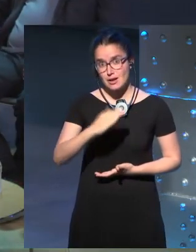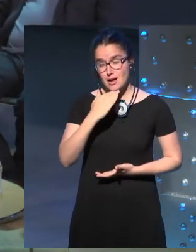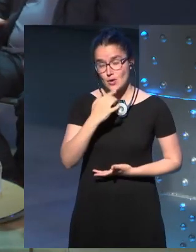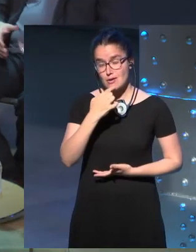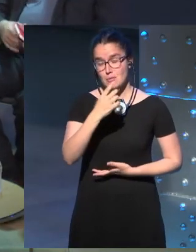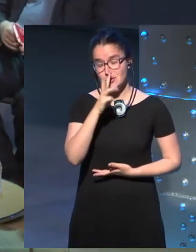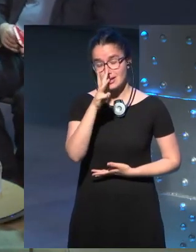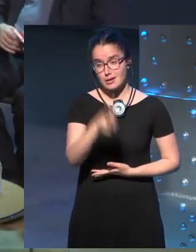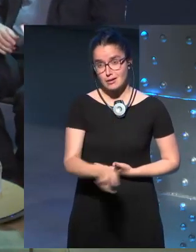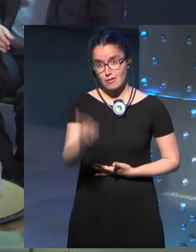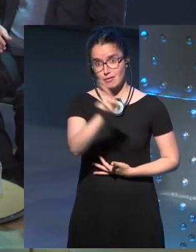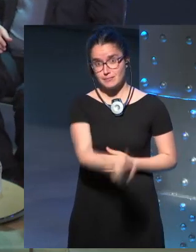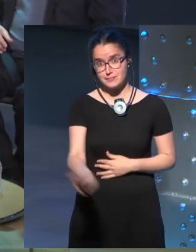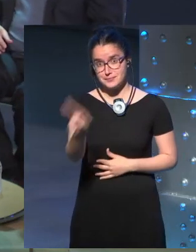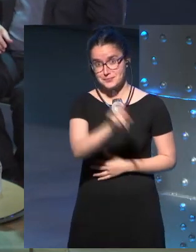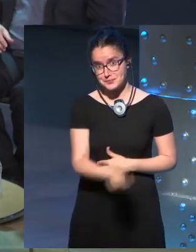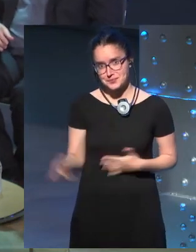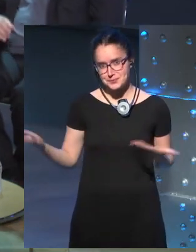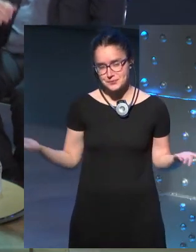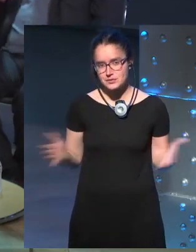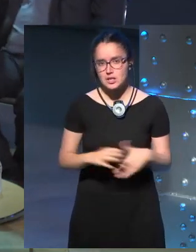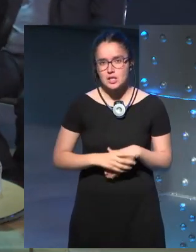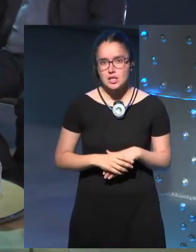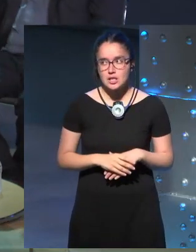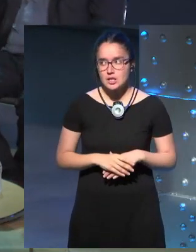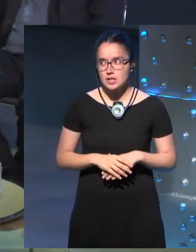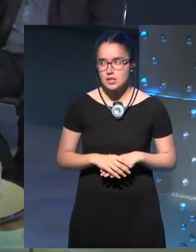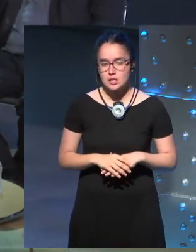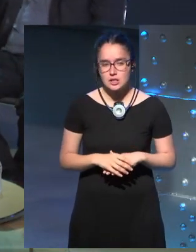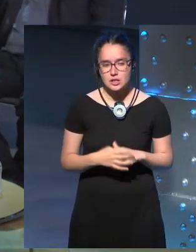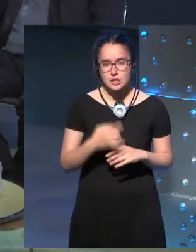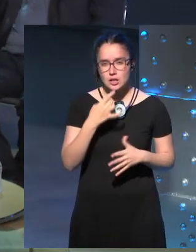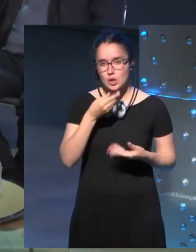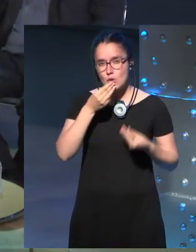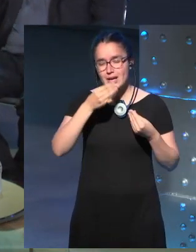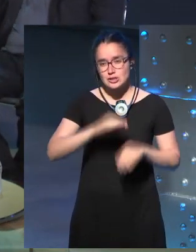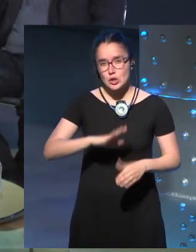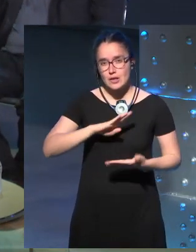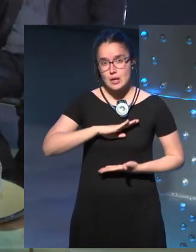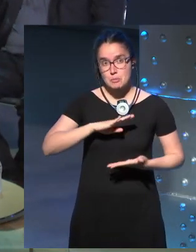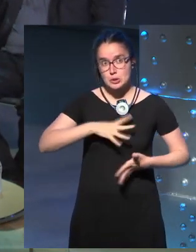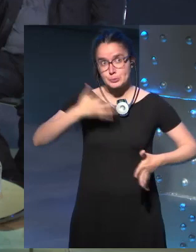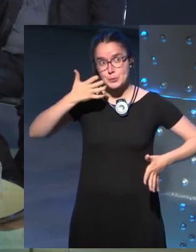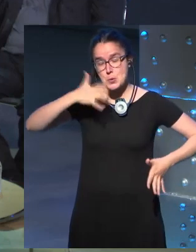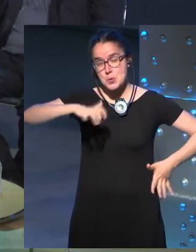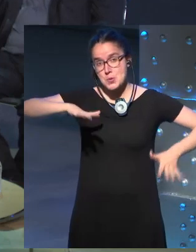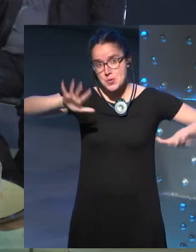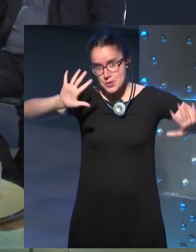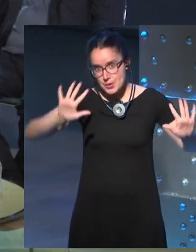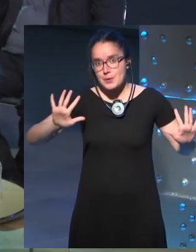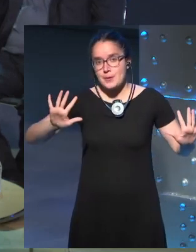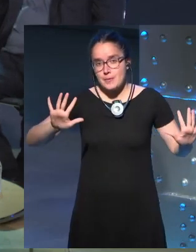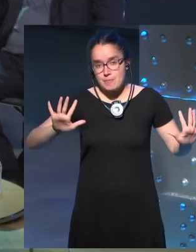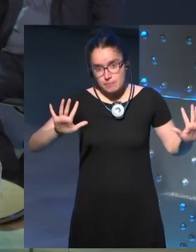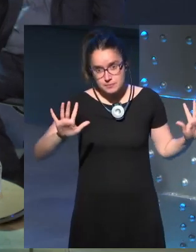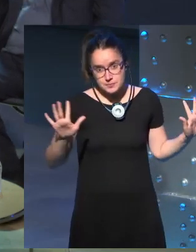No me dirás porque el Liverpool... Well, Liverpool has a quite